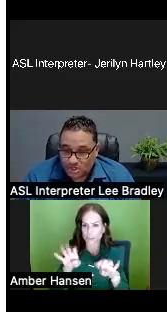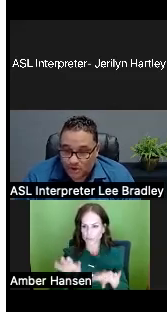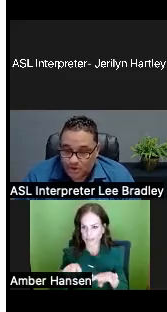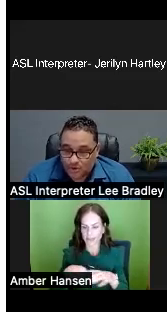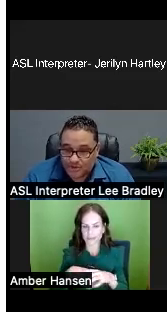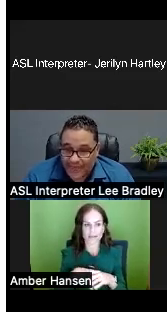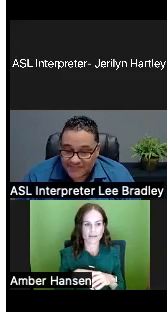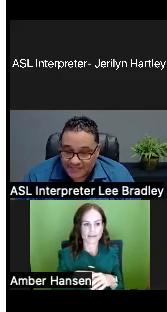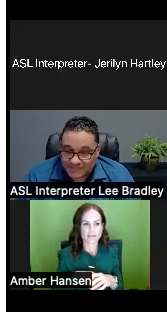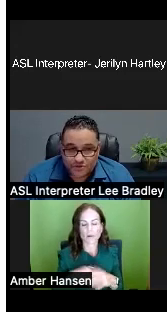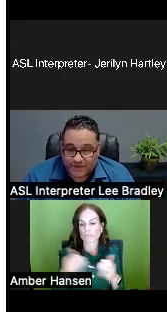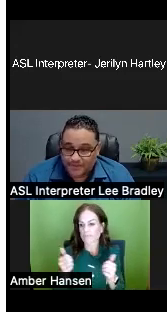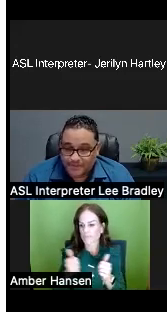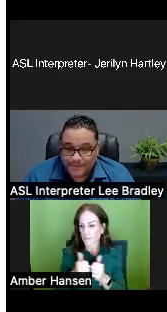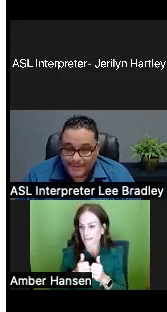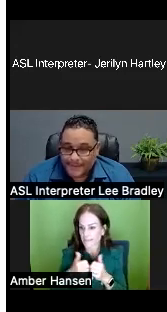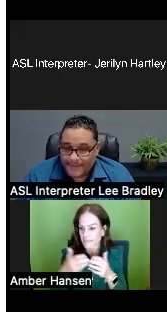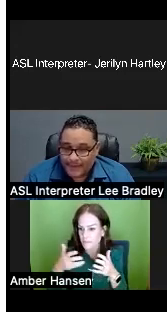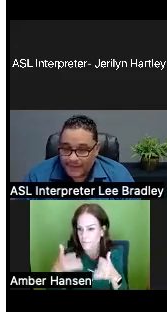there's a QR code to access the survey.